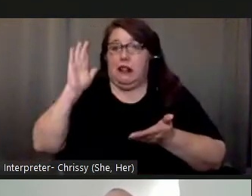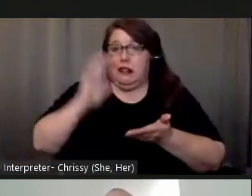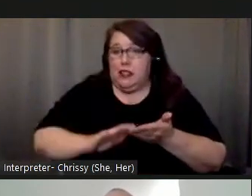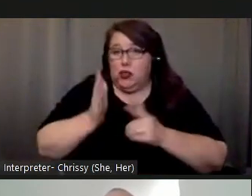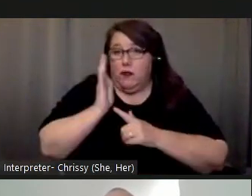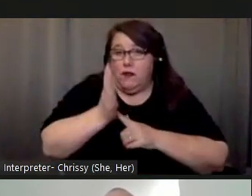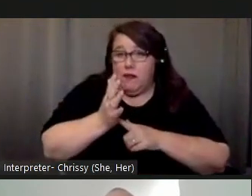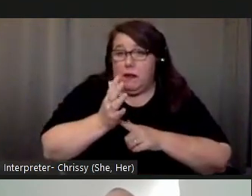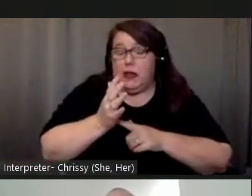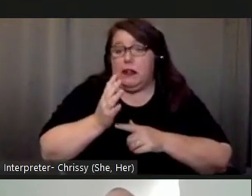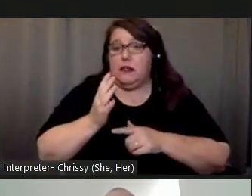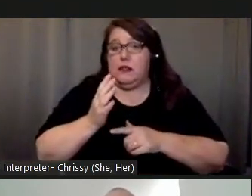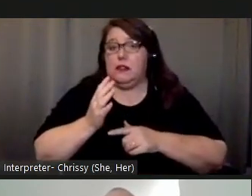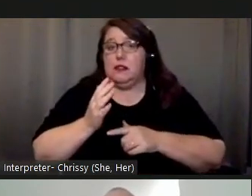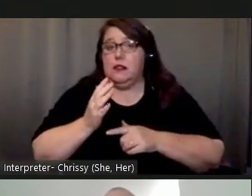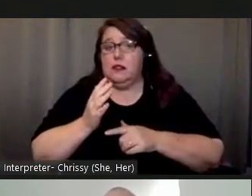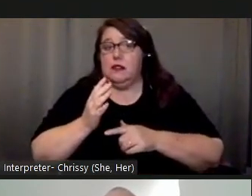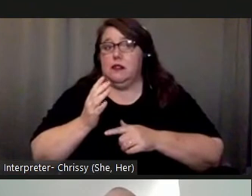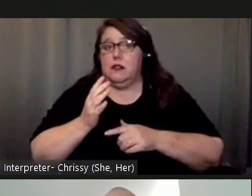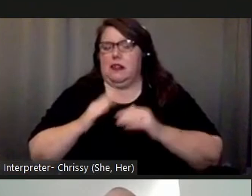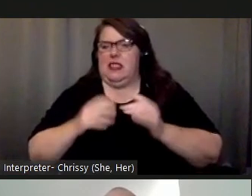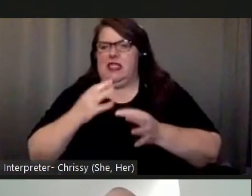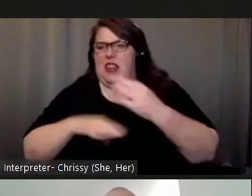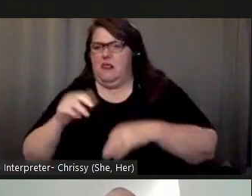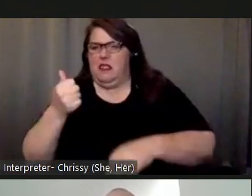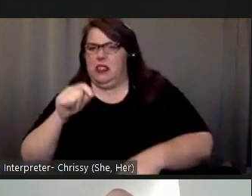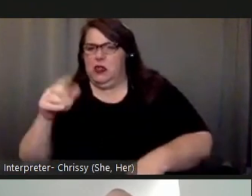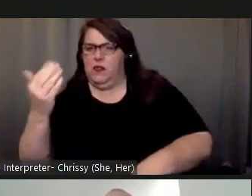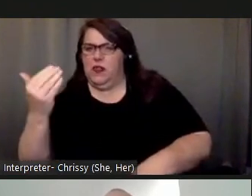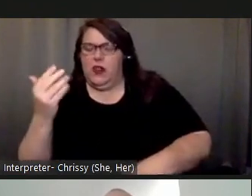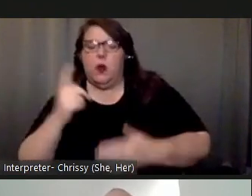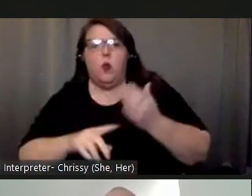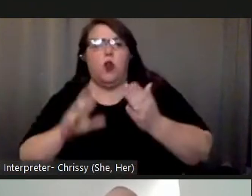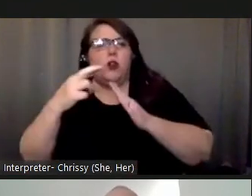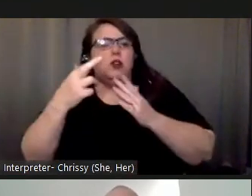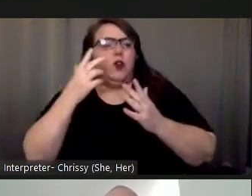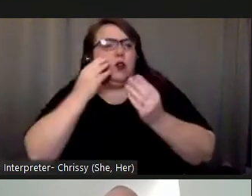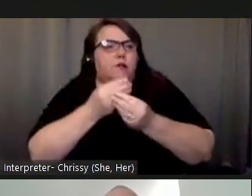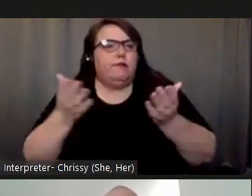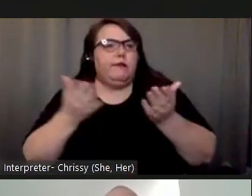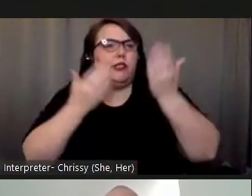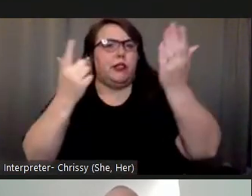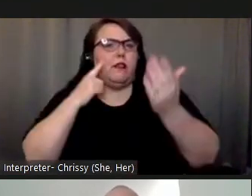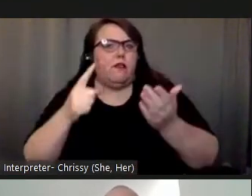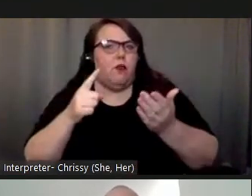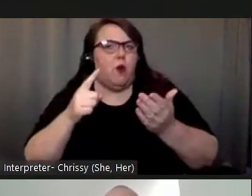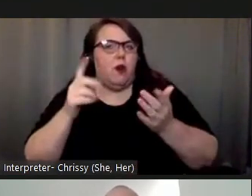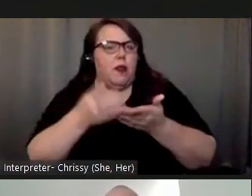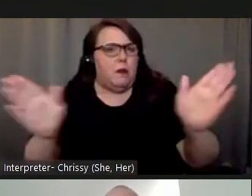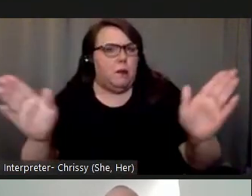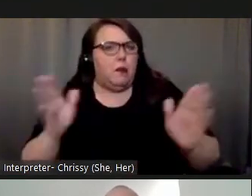past? What is the guidelines or suggestion to the public, and what makes the variants more contagious?